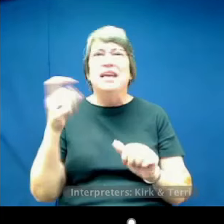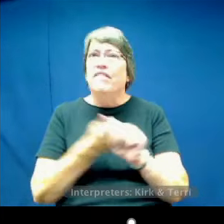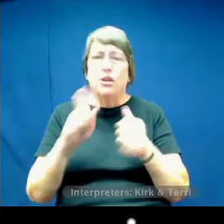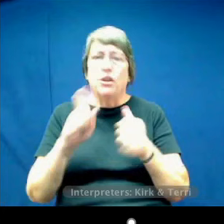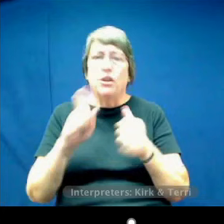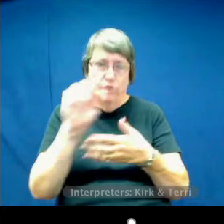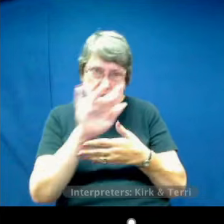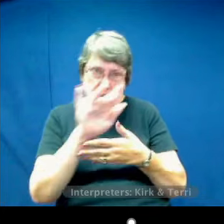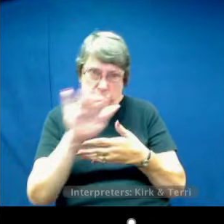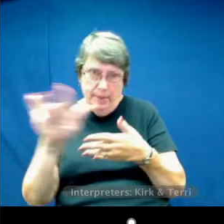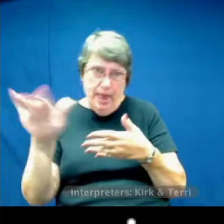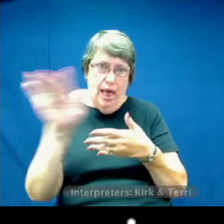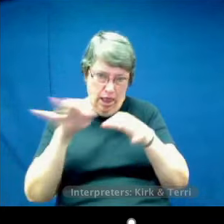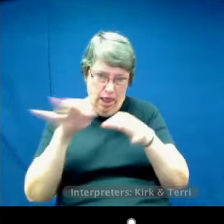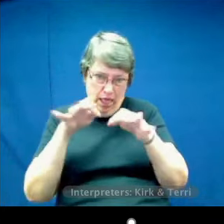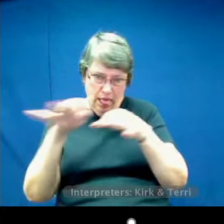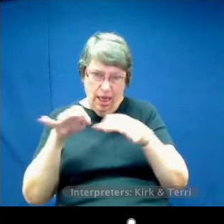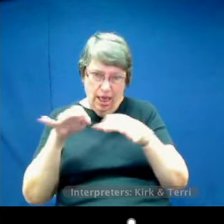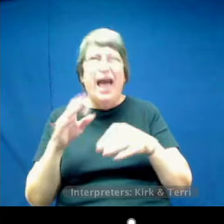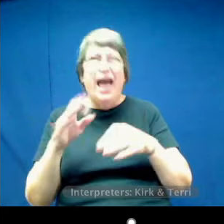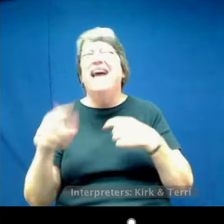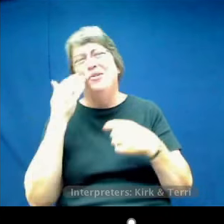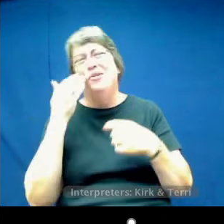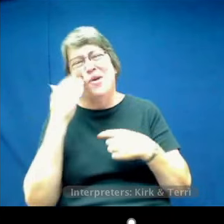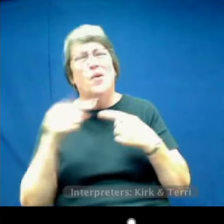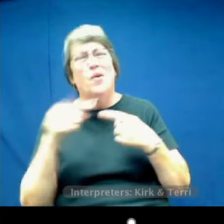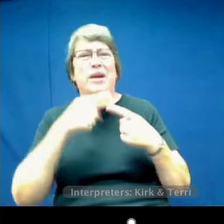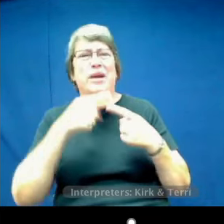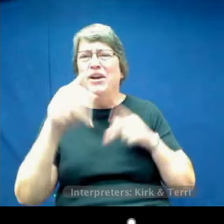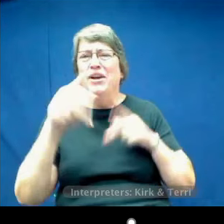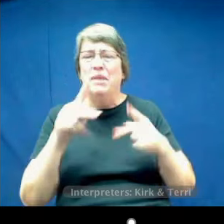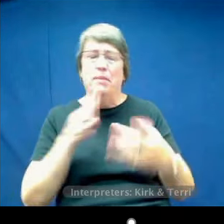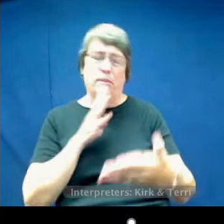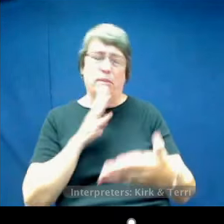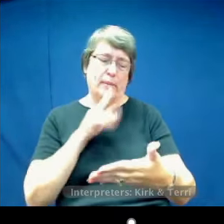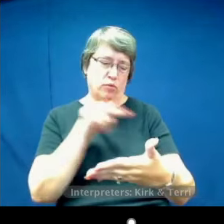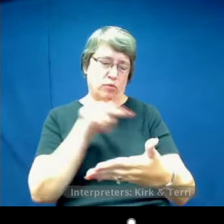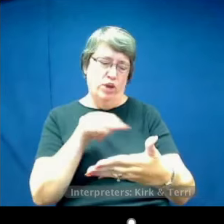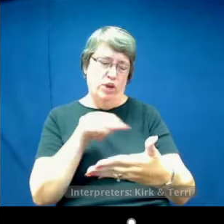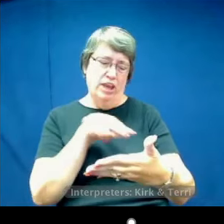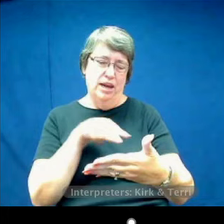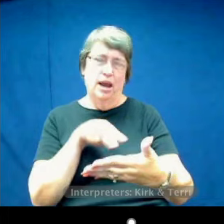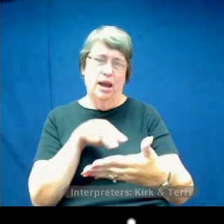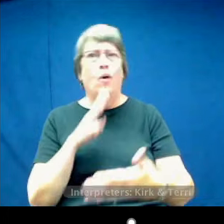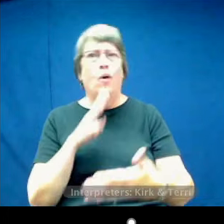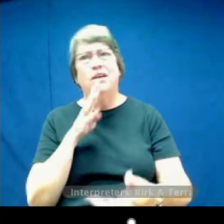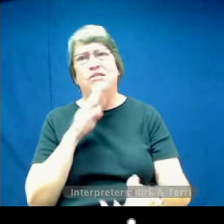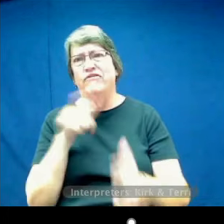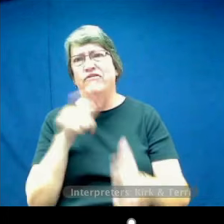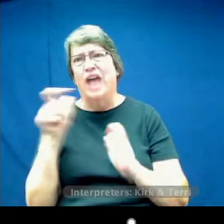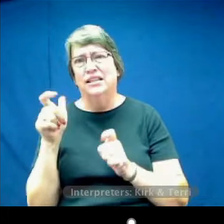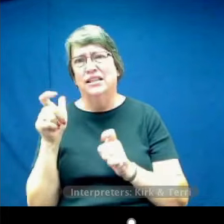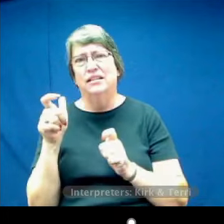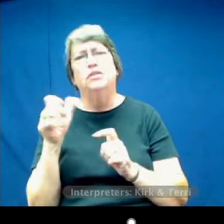read, so it's much quicker, and you'll want to take advantage of that piece of preparation.